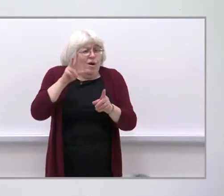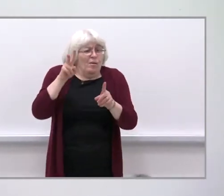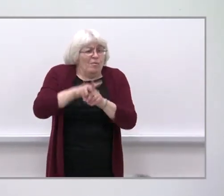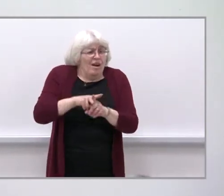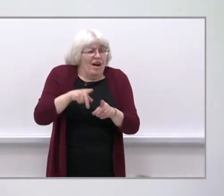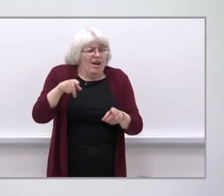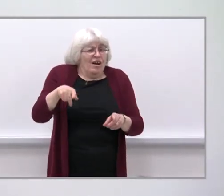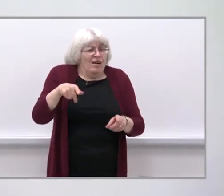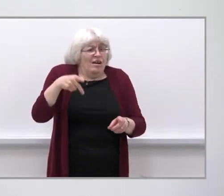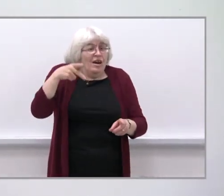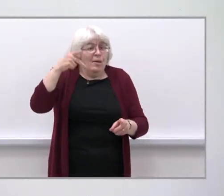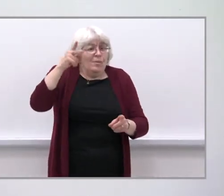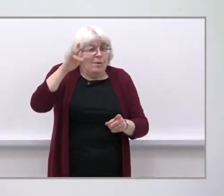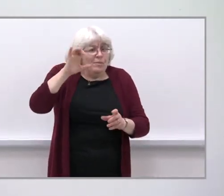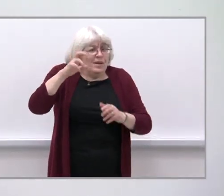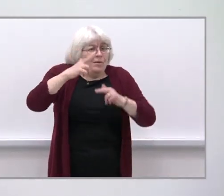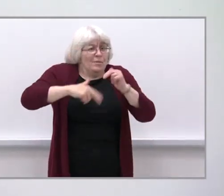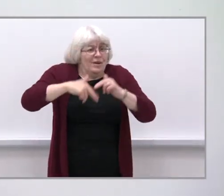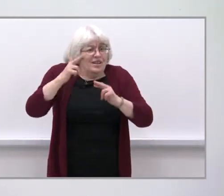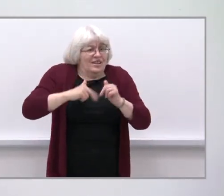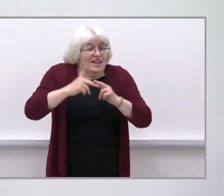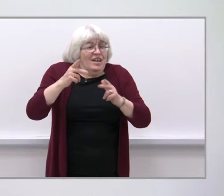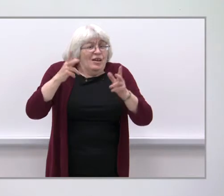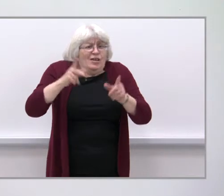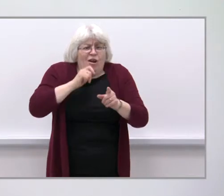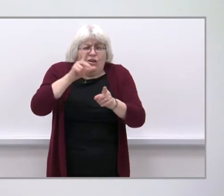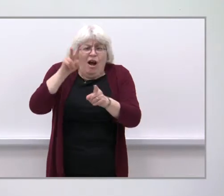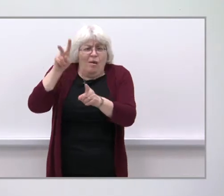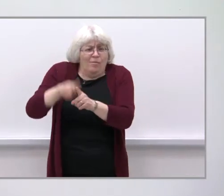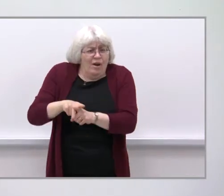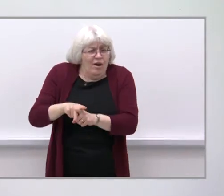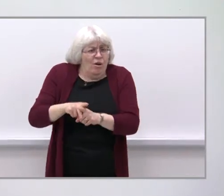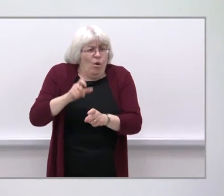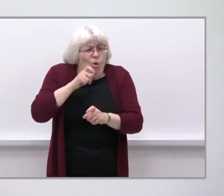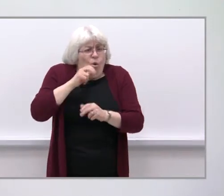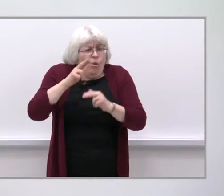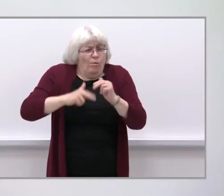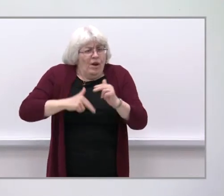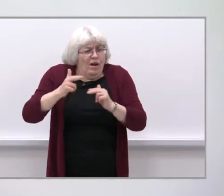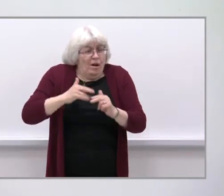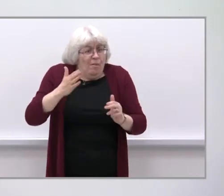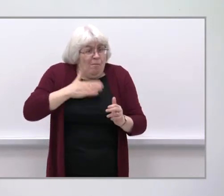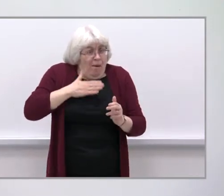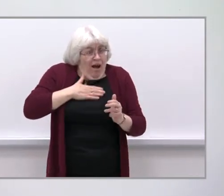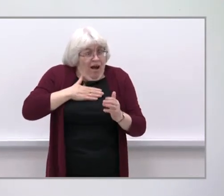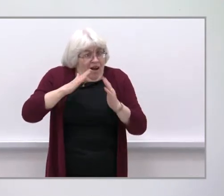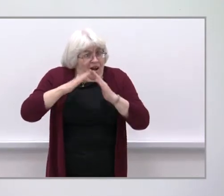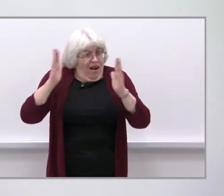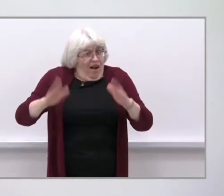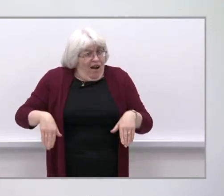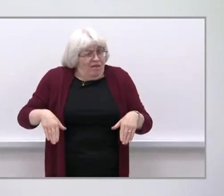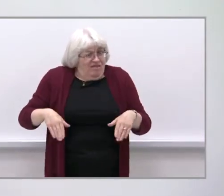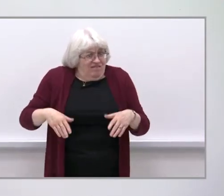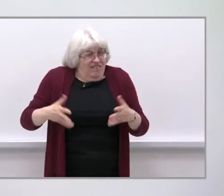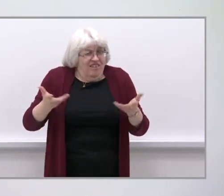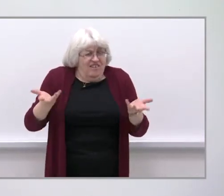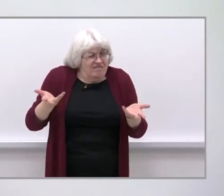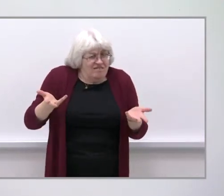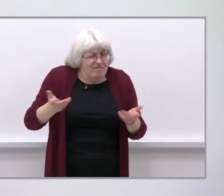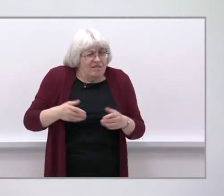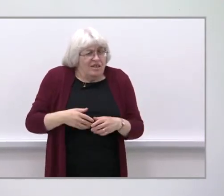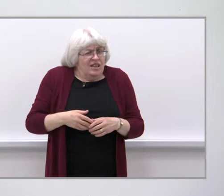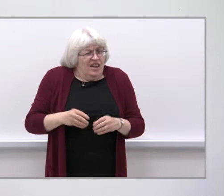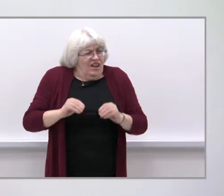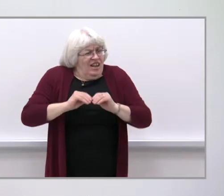Again, that would really apply to the public buildings, not really private buildings. Like, for example, I'm a homeowner.